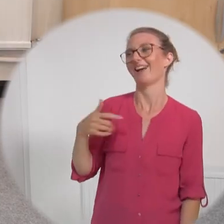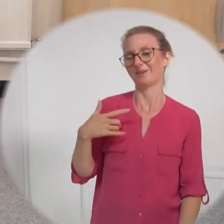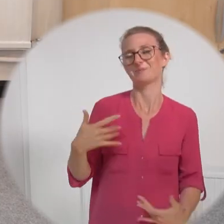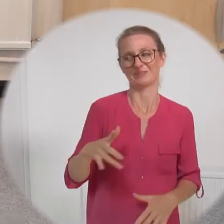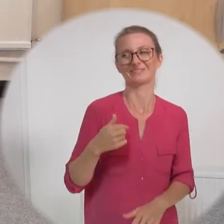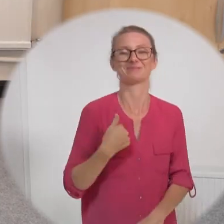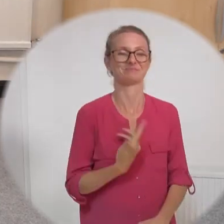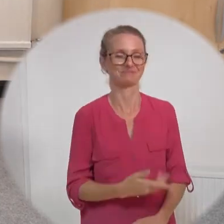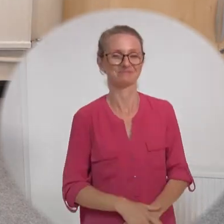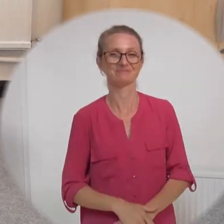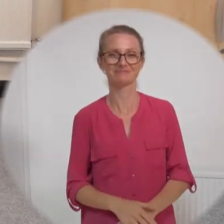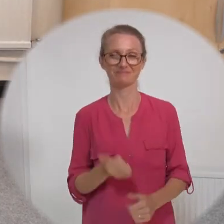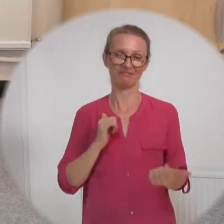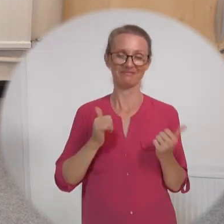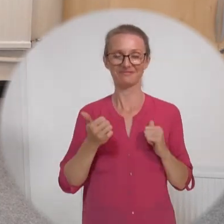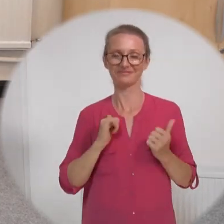So,